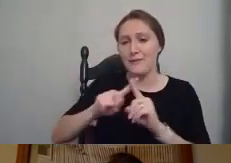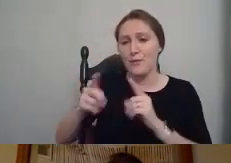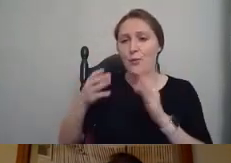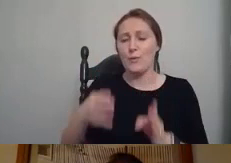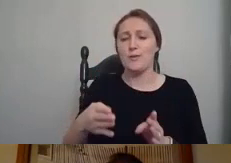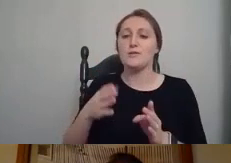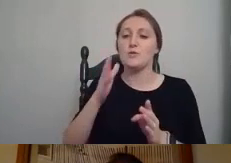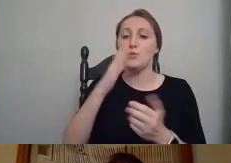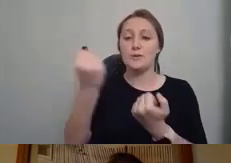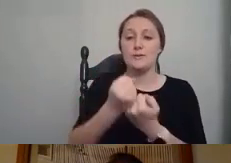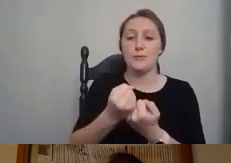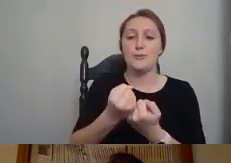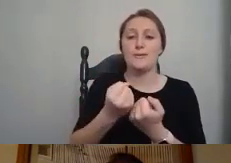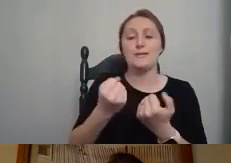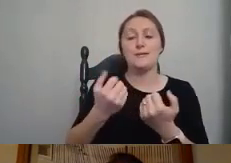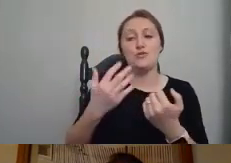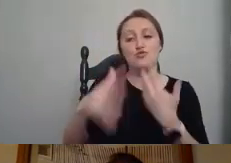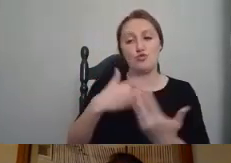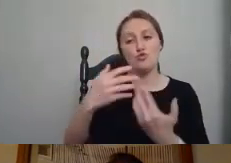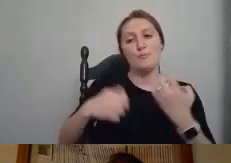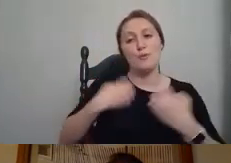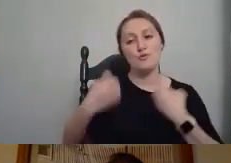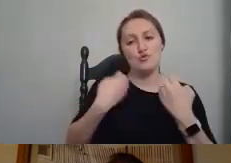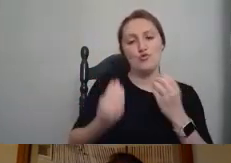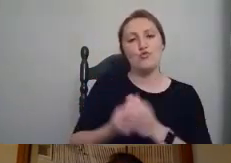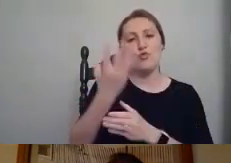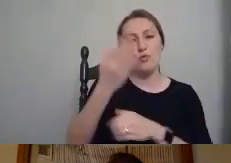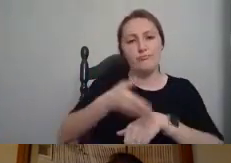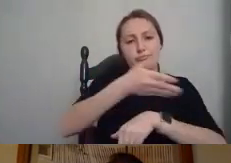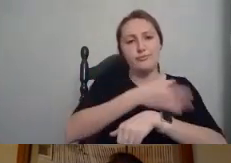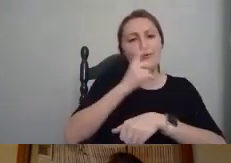will support the social growth of our kids.